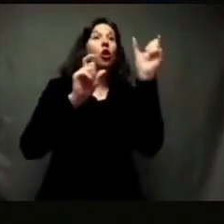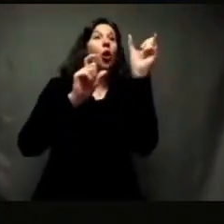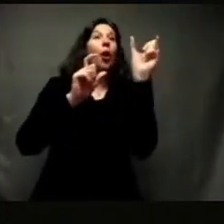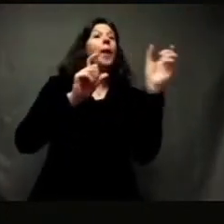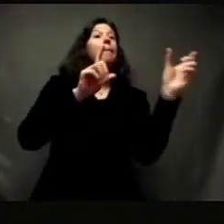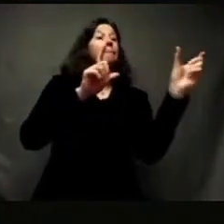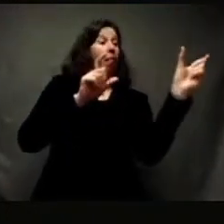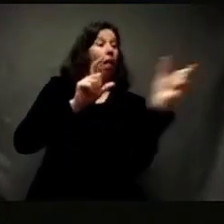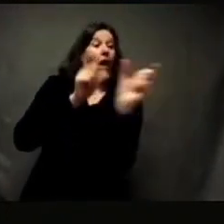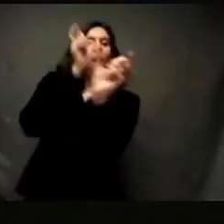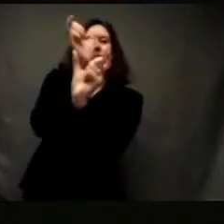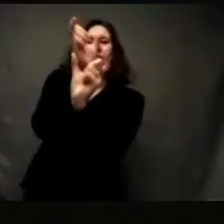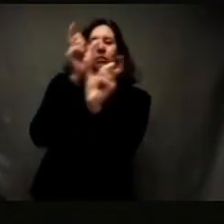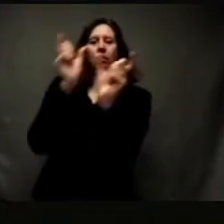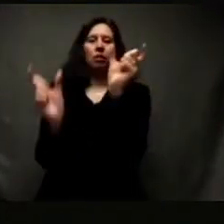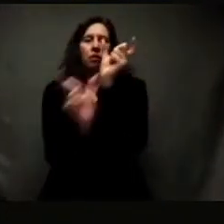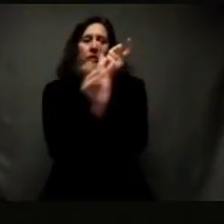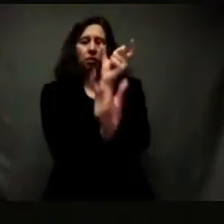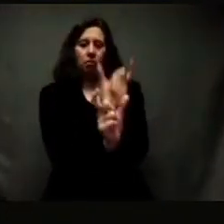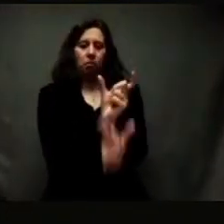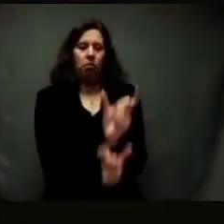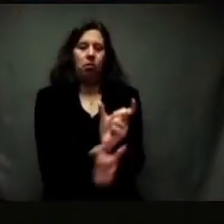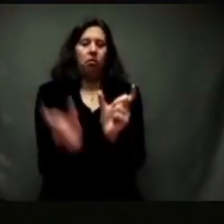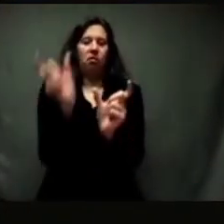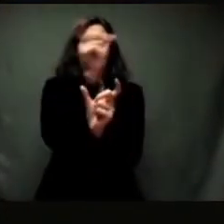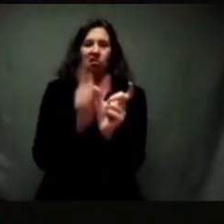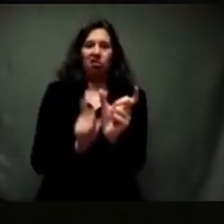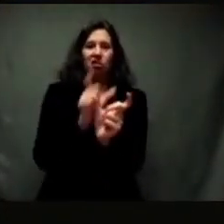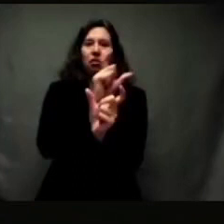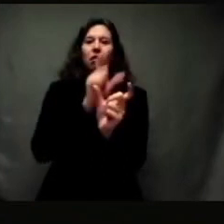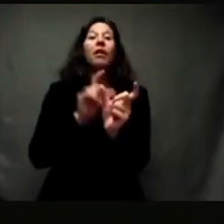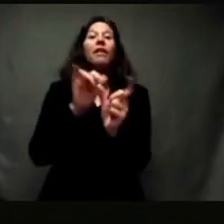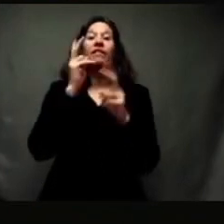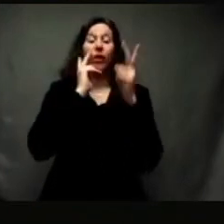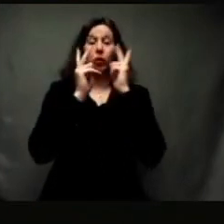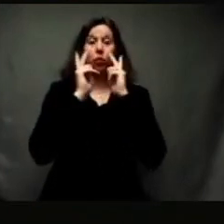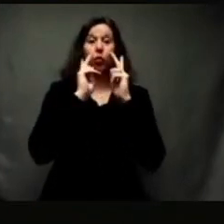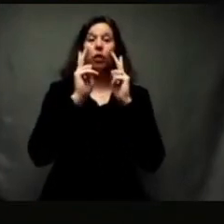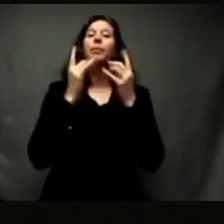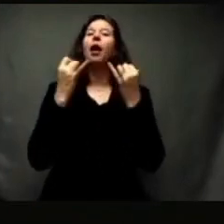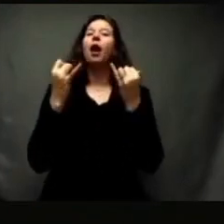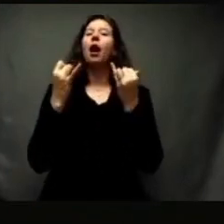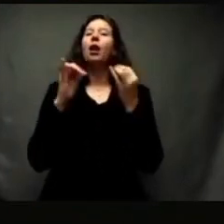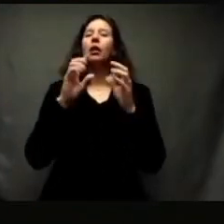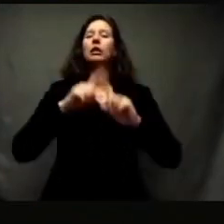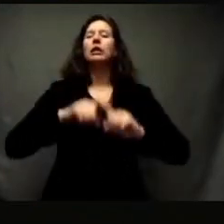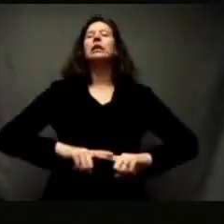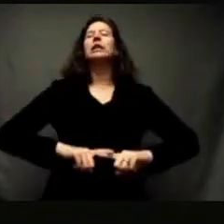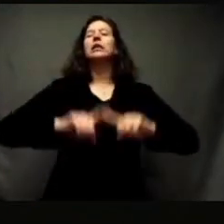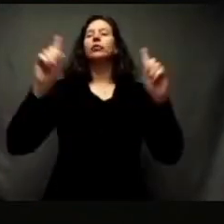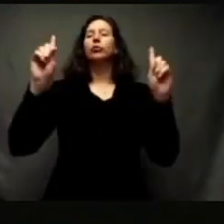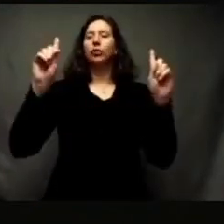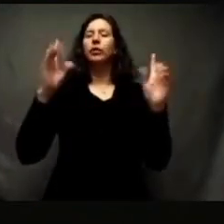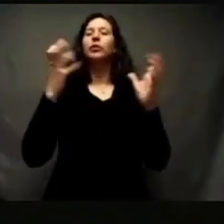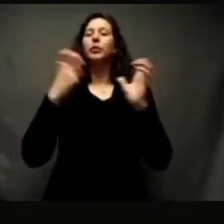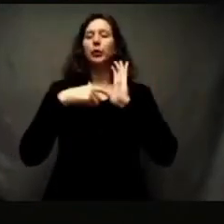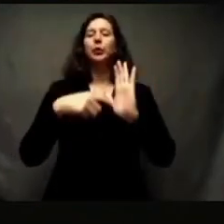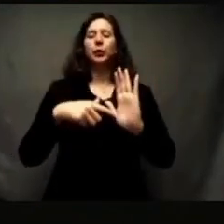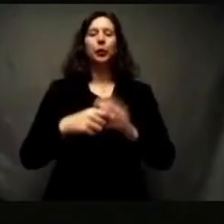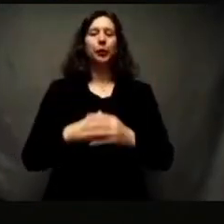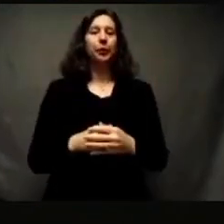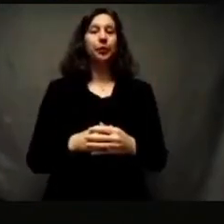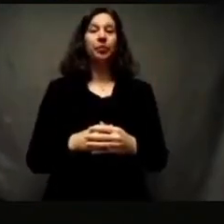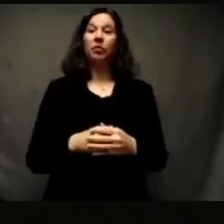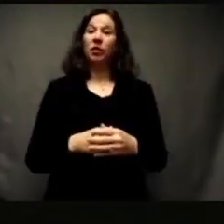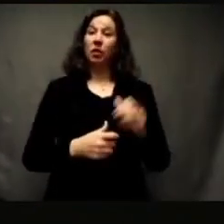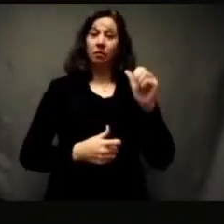still run through a sequence, they're all very visual. But now let's look at some of the differences. So the primary